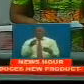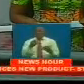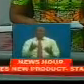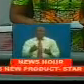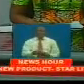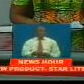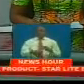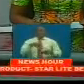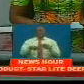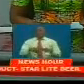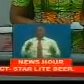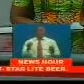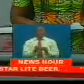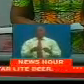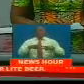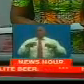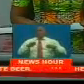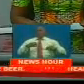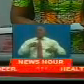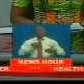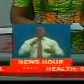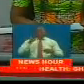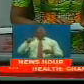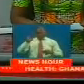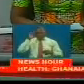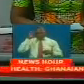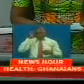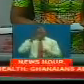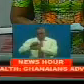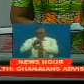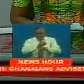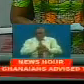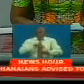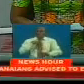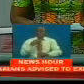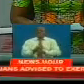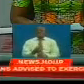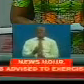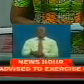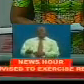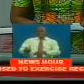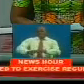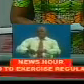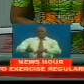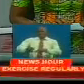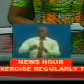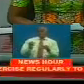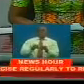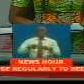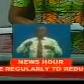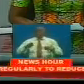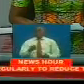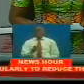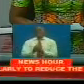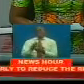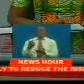current energy challenges confronting the nation, his ministry has been working assiduously to increase generation capacity to match